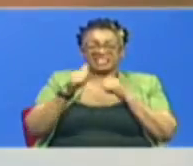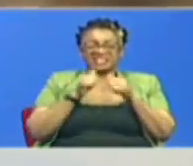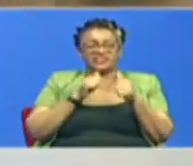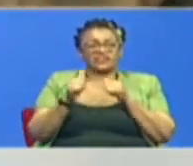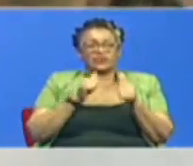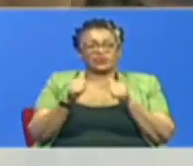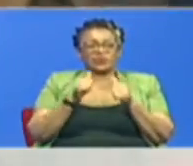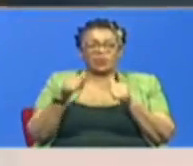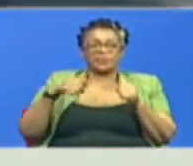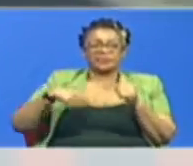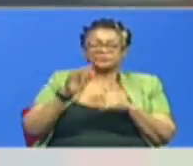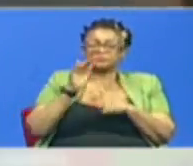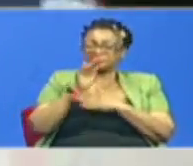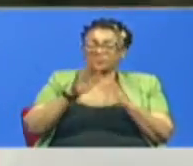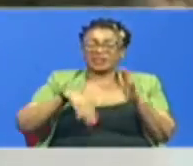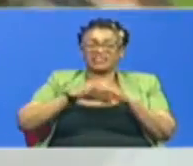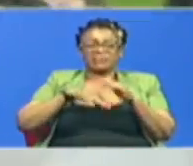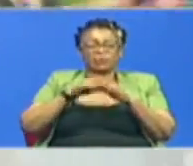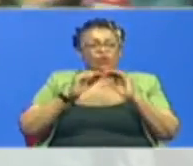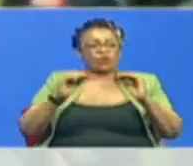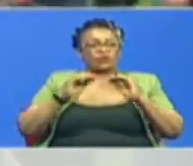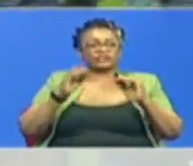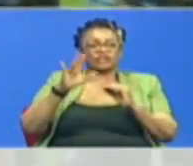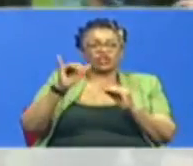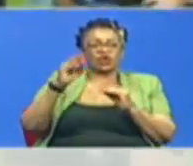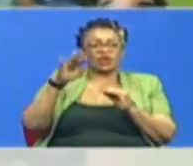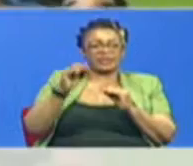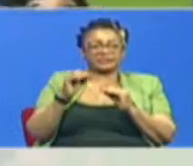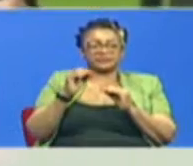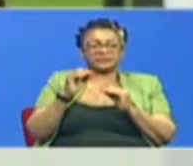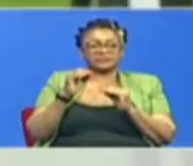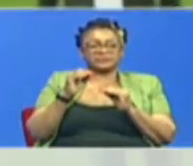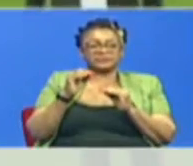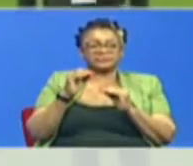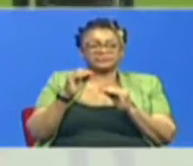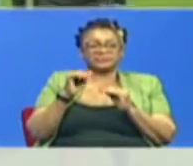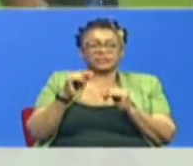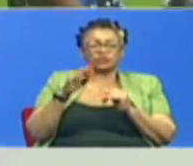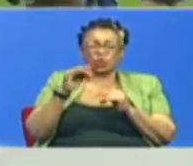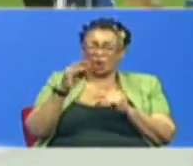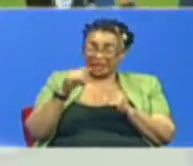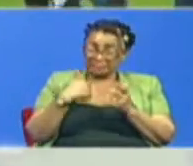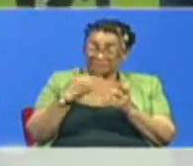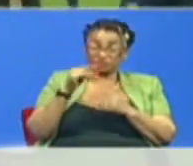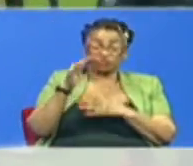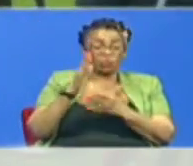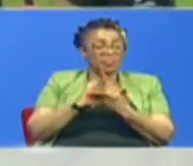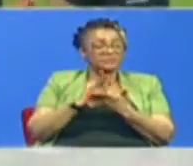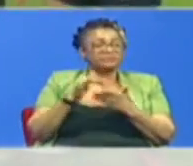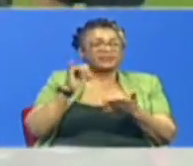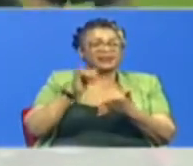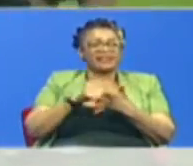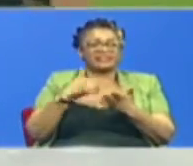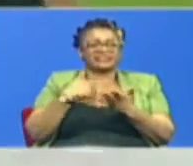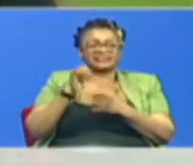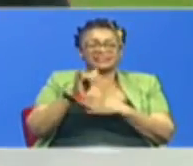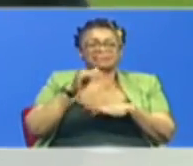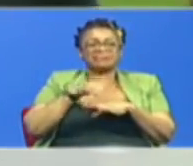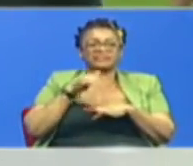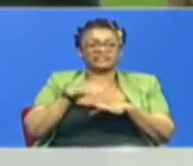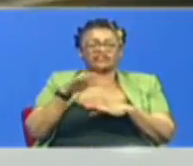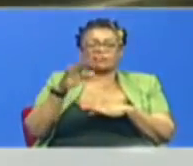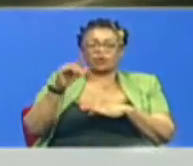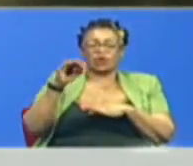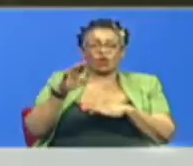Fenwa asked Liverpool coach Jurgen Klopp to call him. Well, that dream came true. Akin Fenwa received a recorded message from Klopp